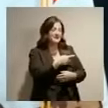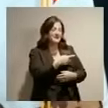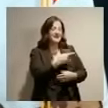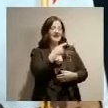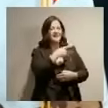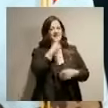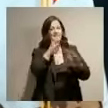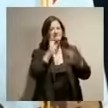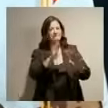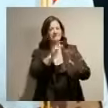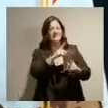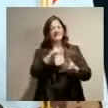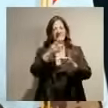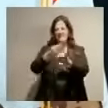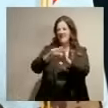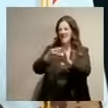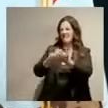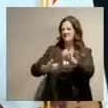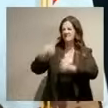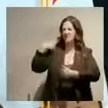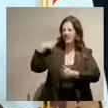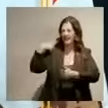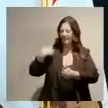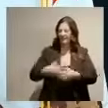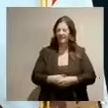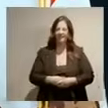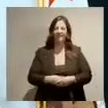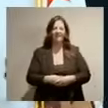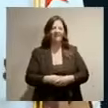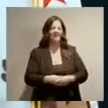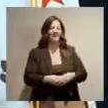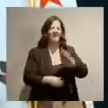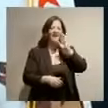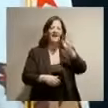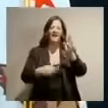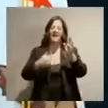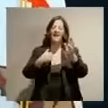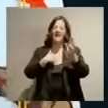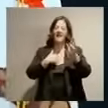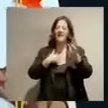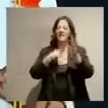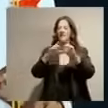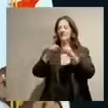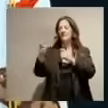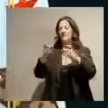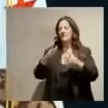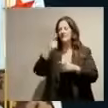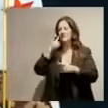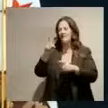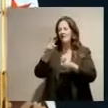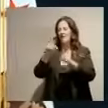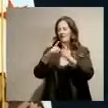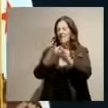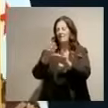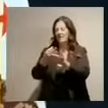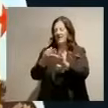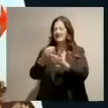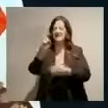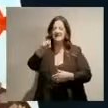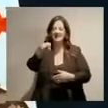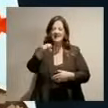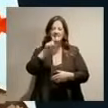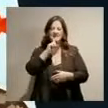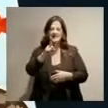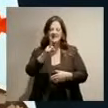This is the finance chair, if you didn't know. Yeah, Joe Stephenshaw, director of Department of Finance. So yes, it is